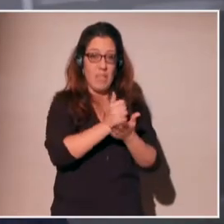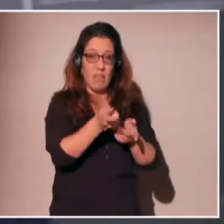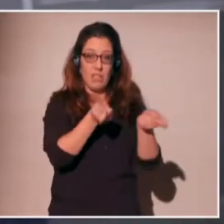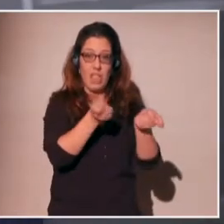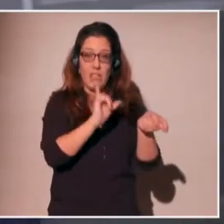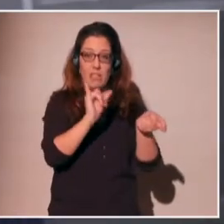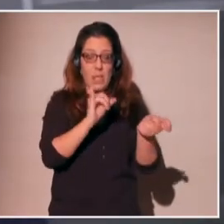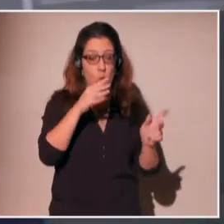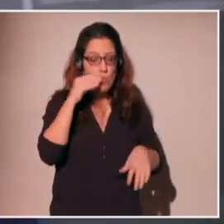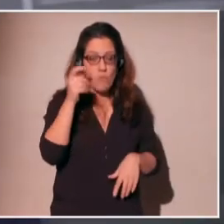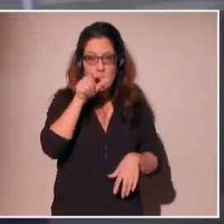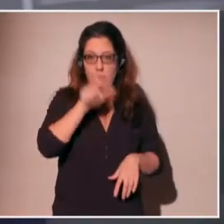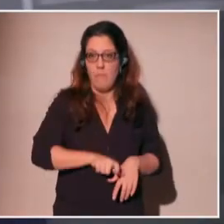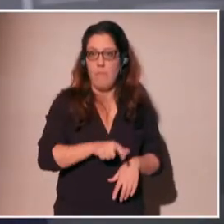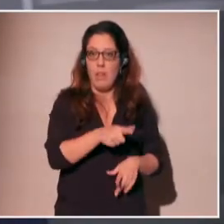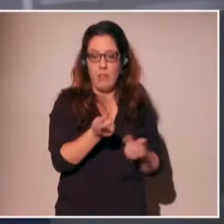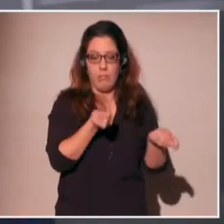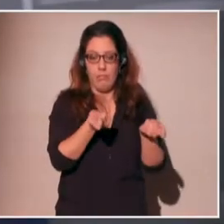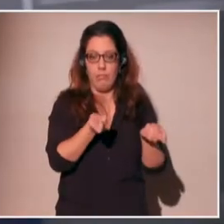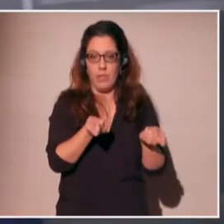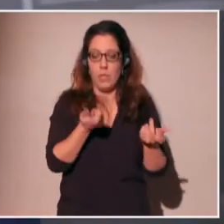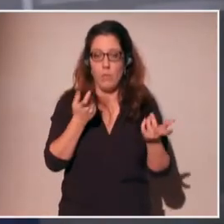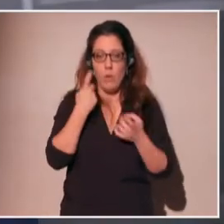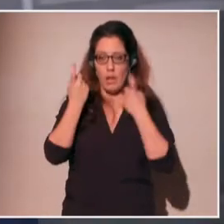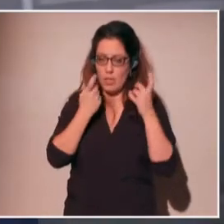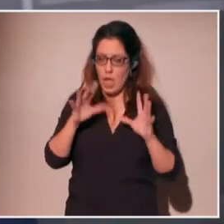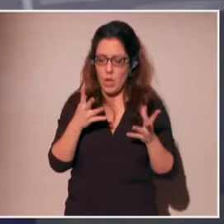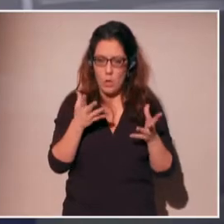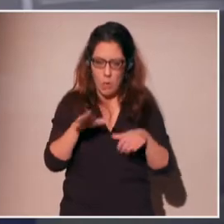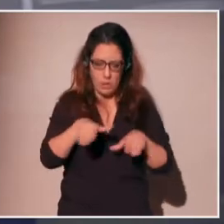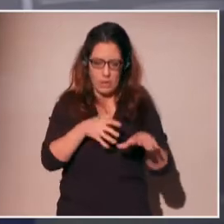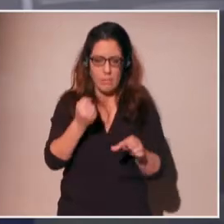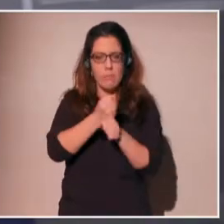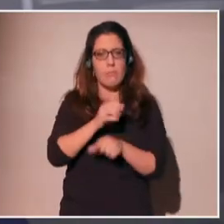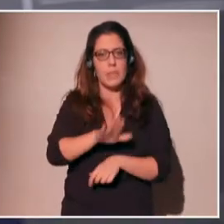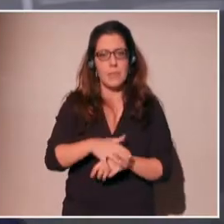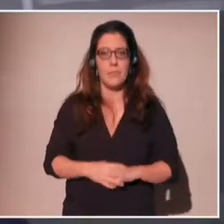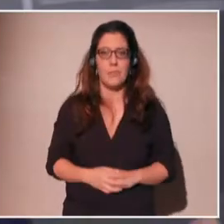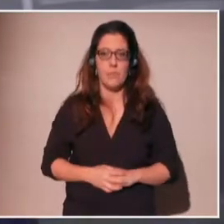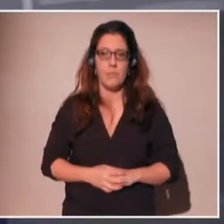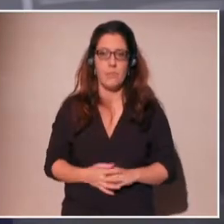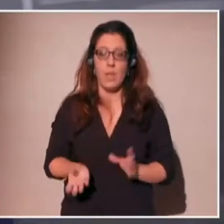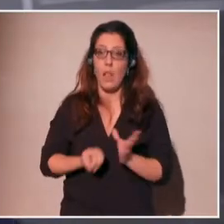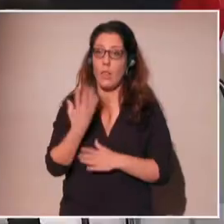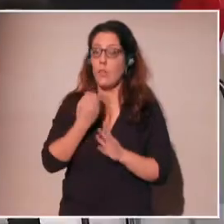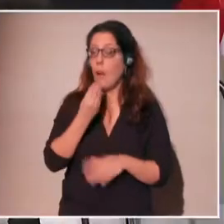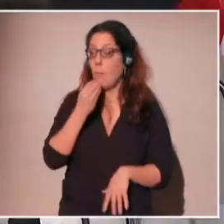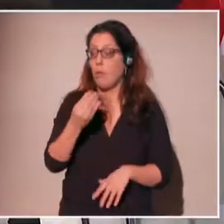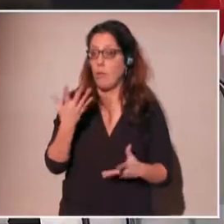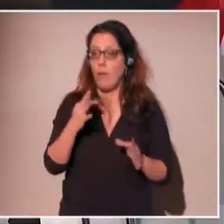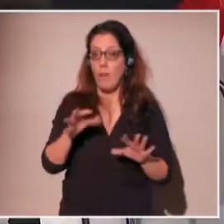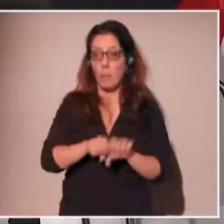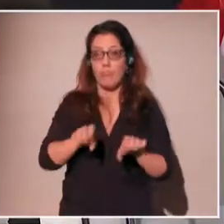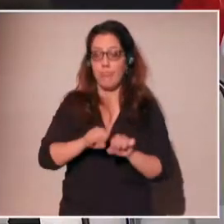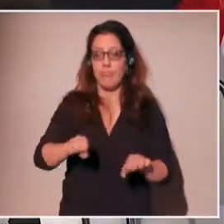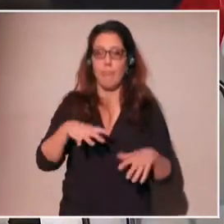deploy completely. The good effect is about the productivity. It changed everything because we can arrive at 100% of accuracy because